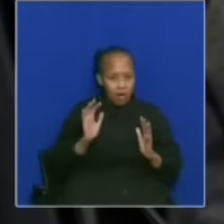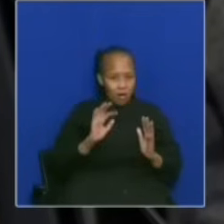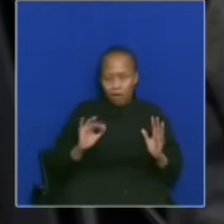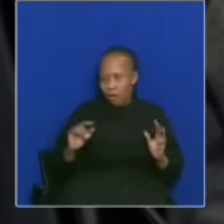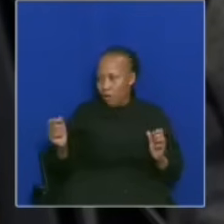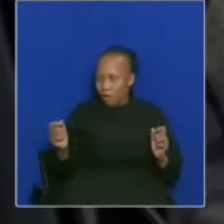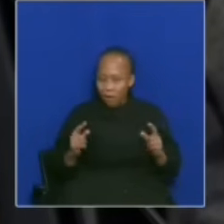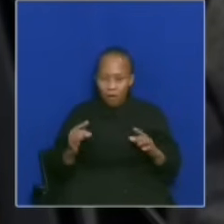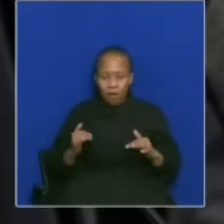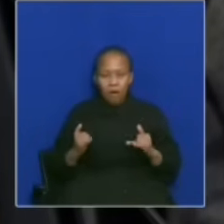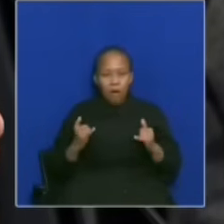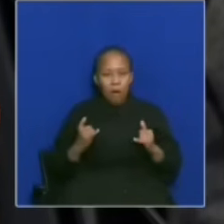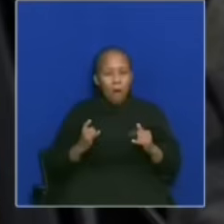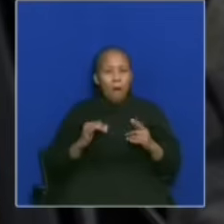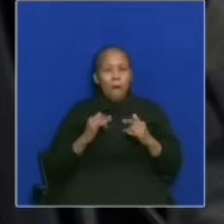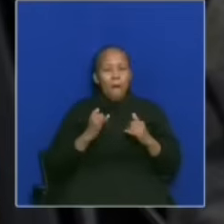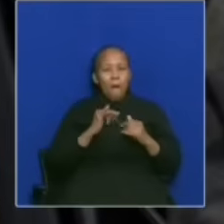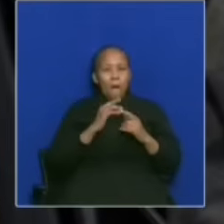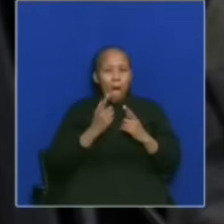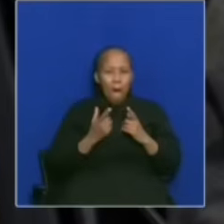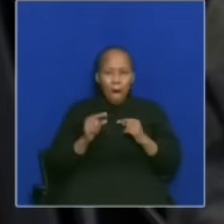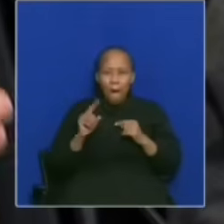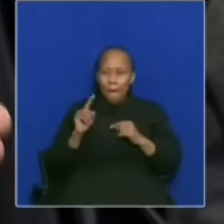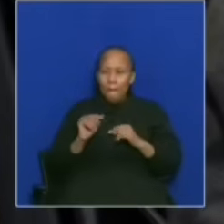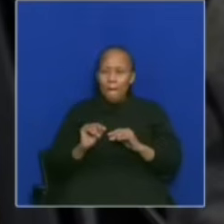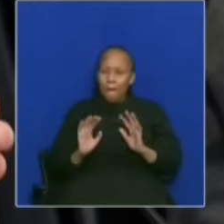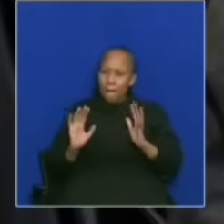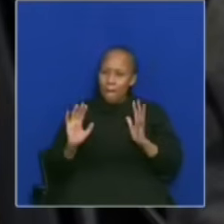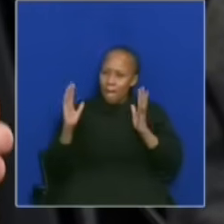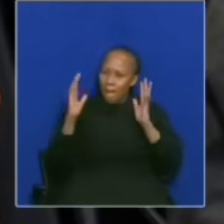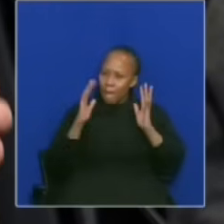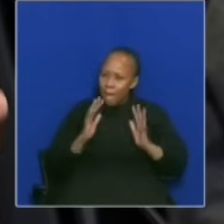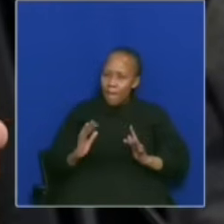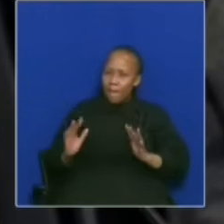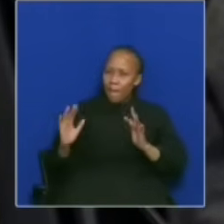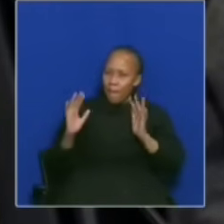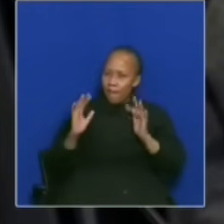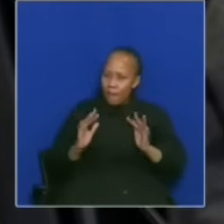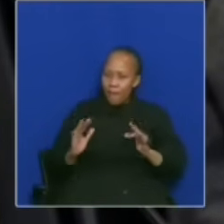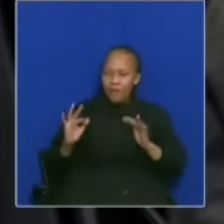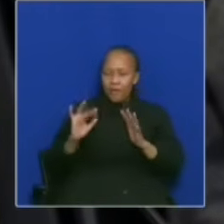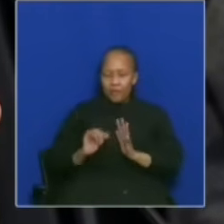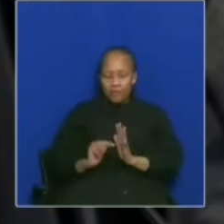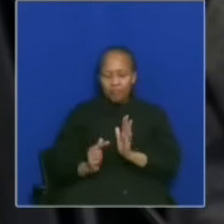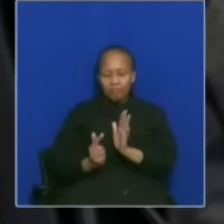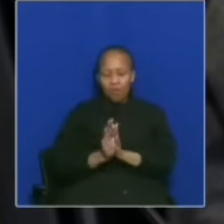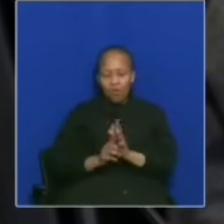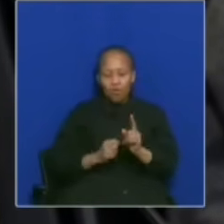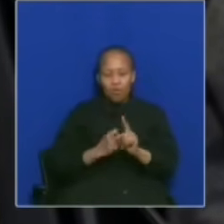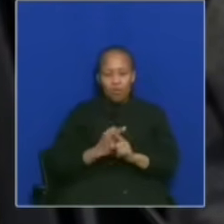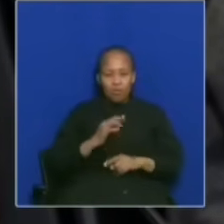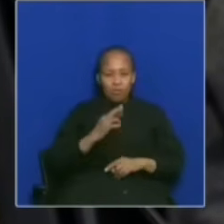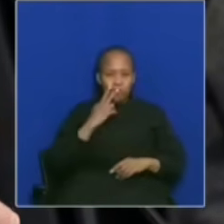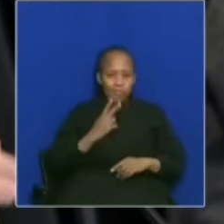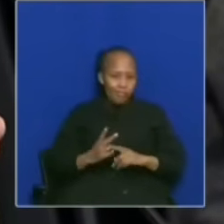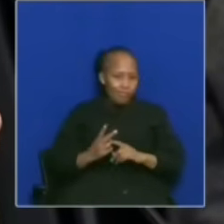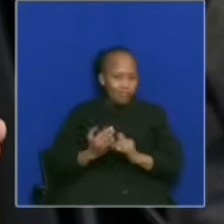enthusiastically applauding raids of illegal tobacco products that belong to competitors, either